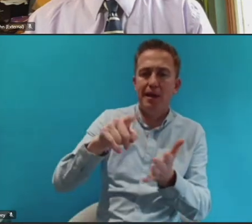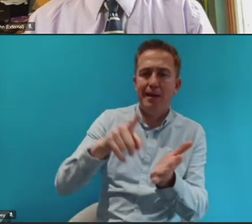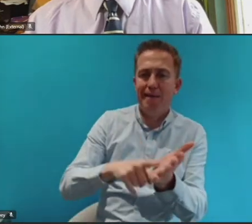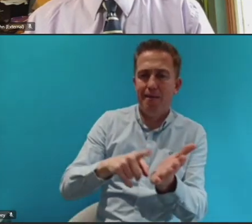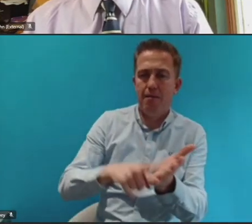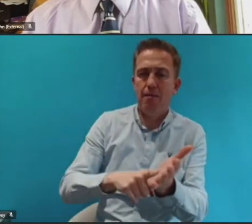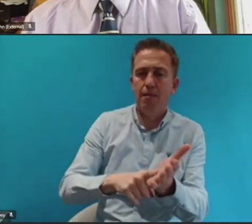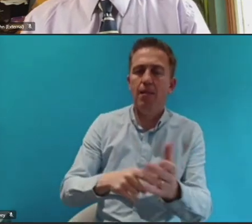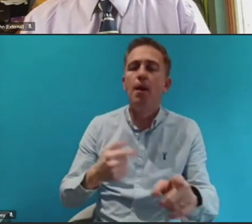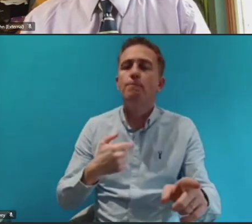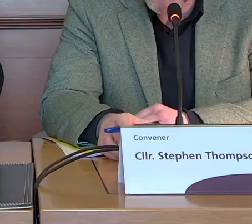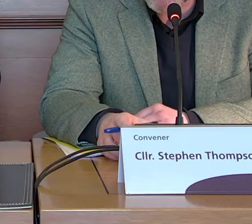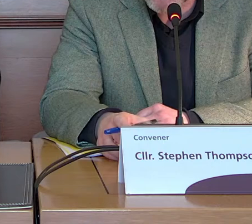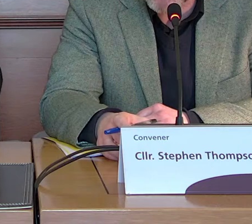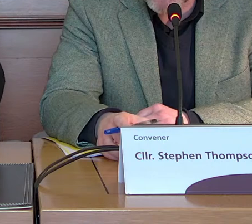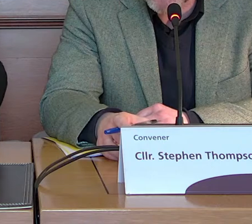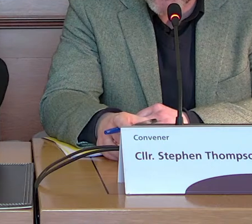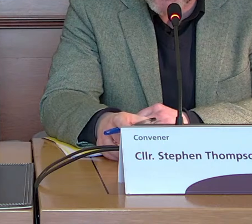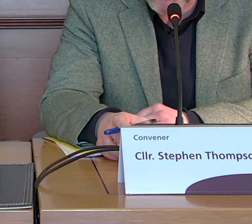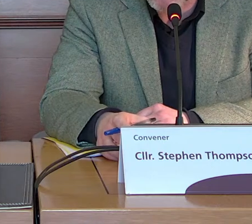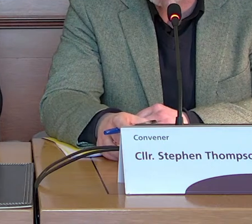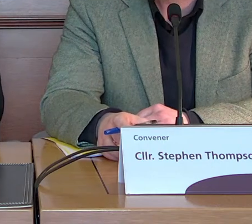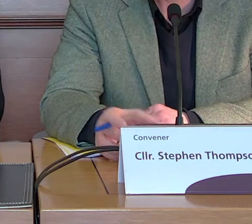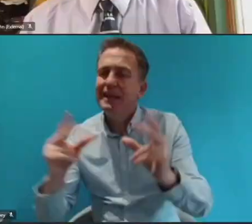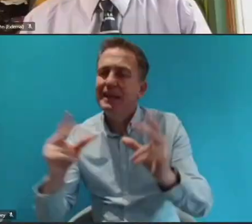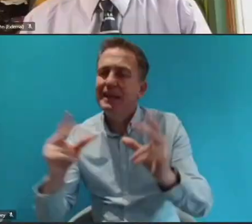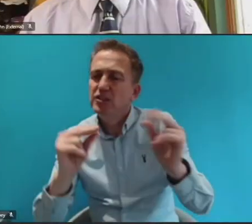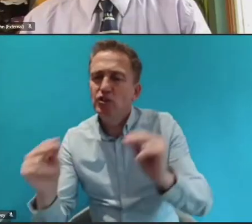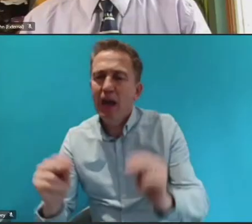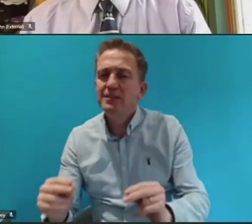didn't see that in the chat there. So Councillor Wood first then.